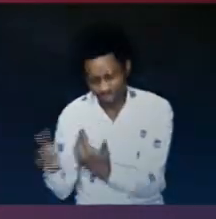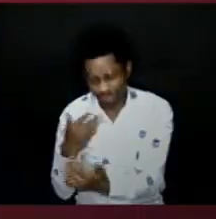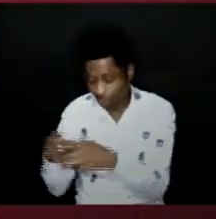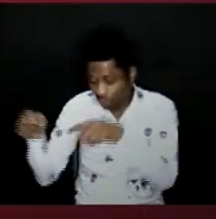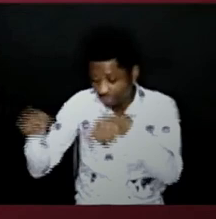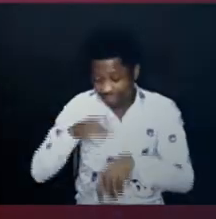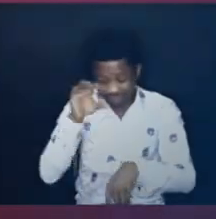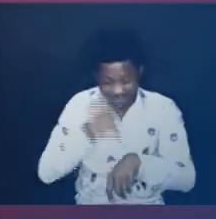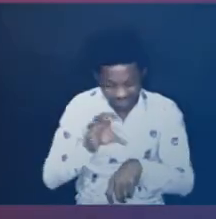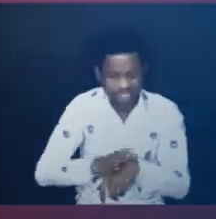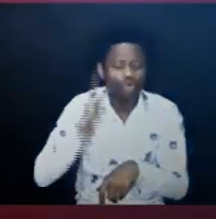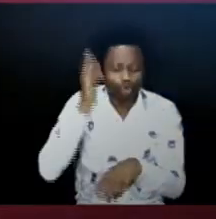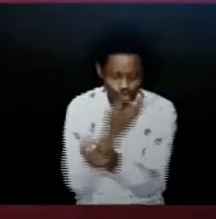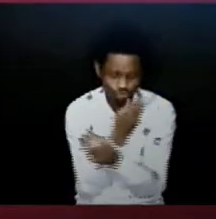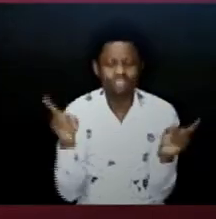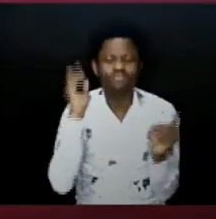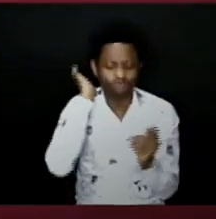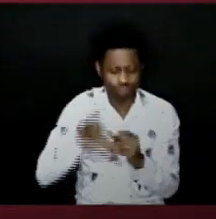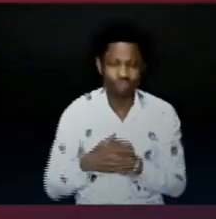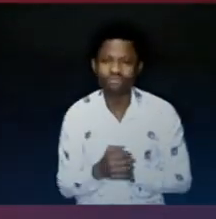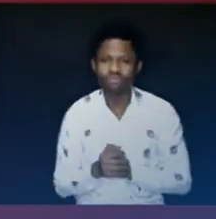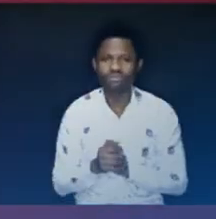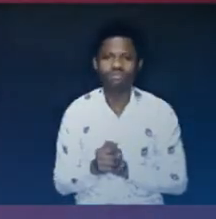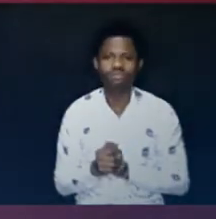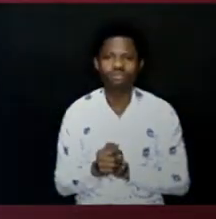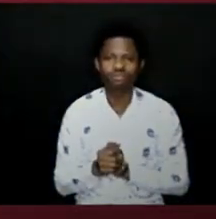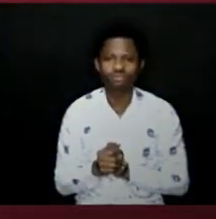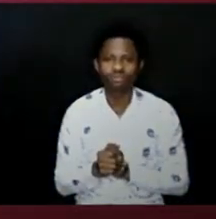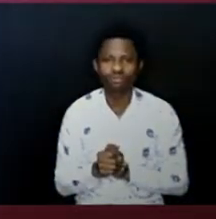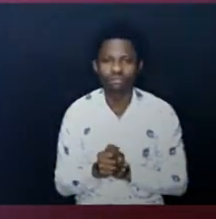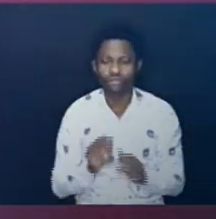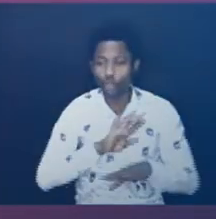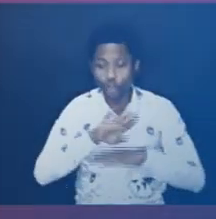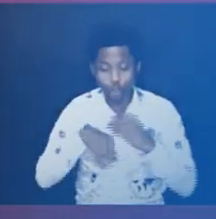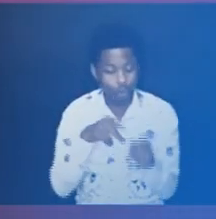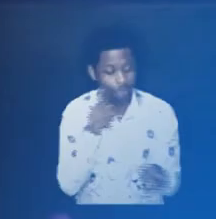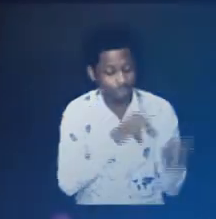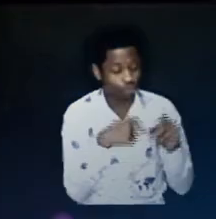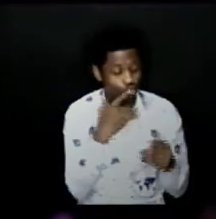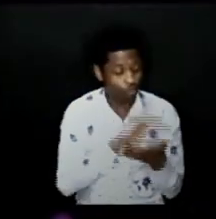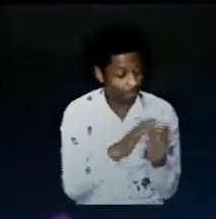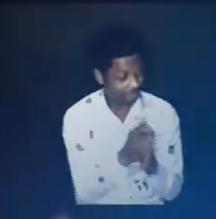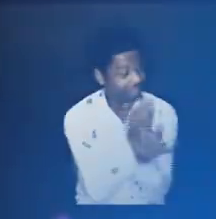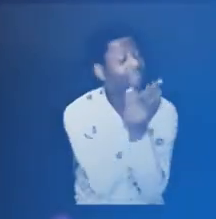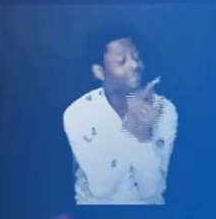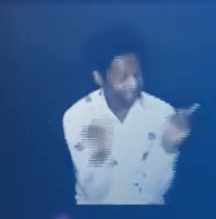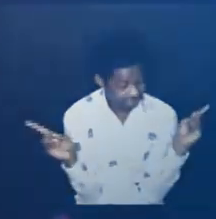there will be deliverance. Yes. And these people who are delivered,